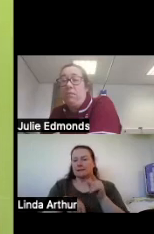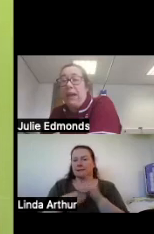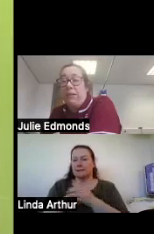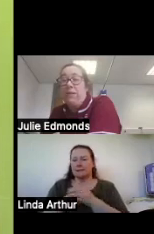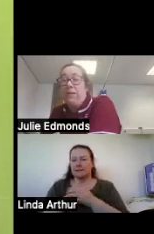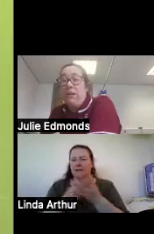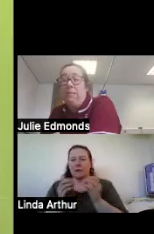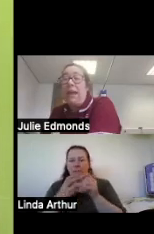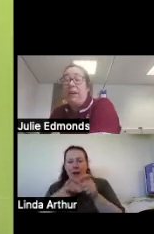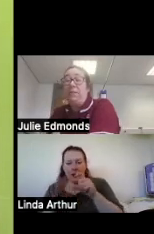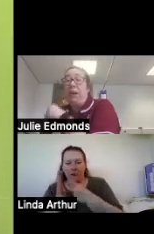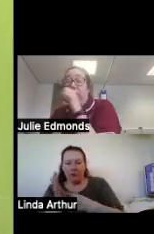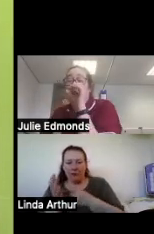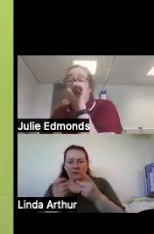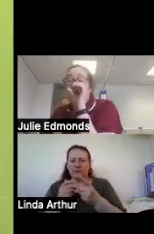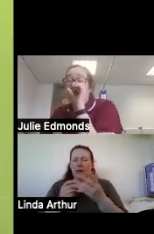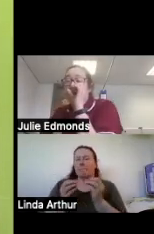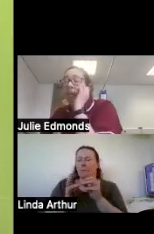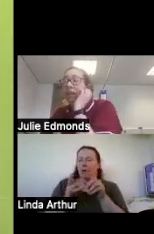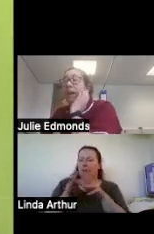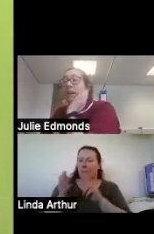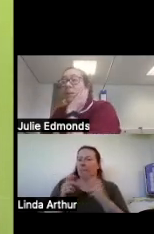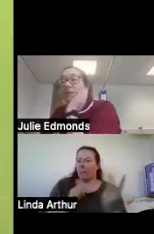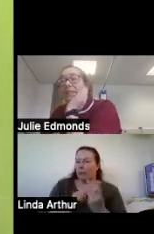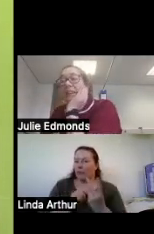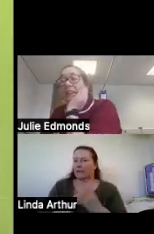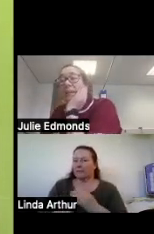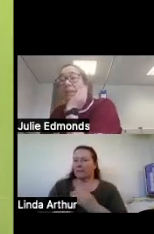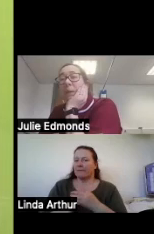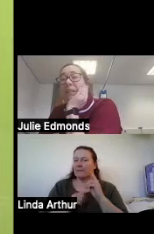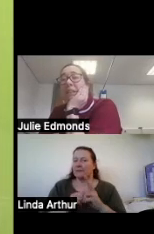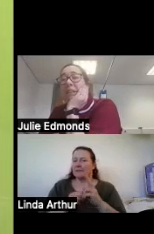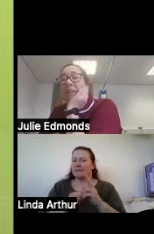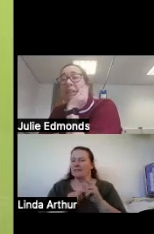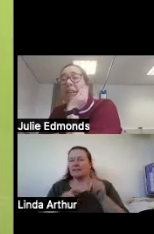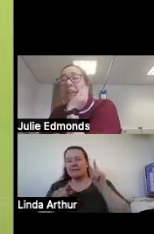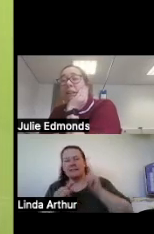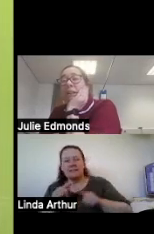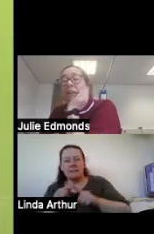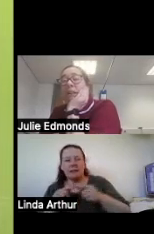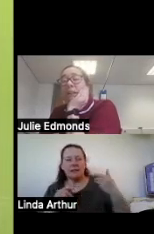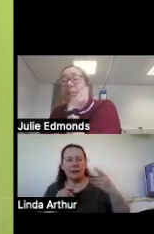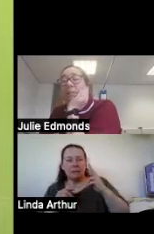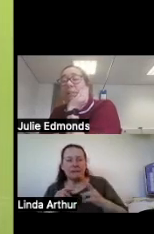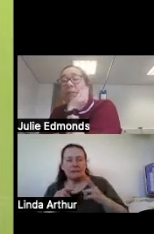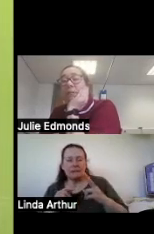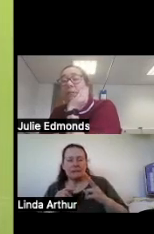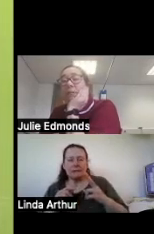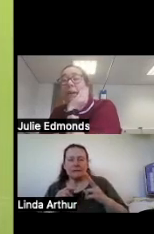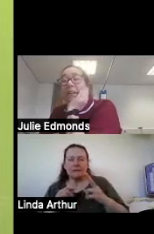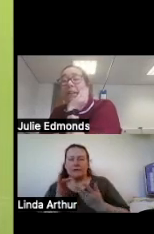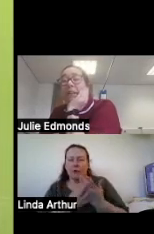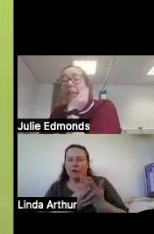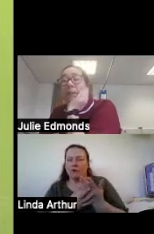our bladder and bowel function. And we've seen, especially going through